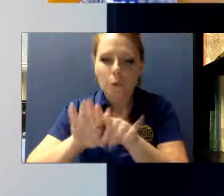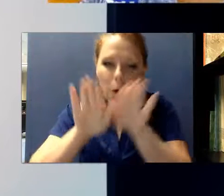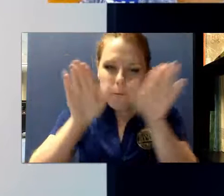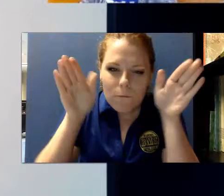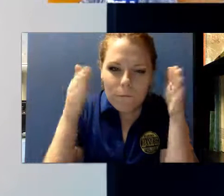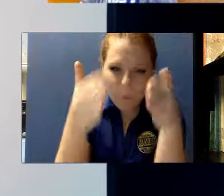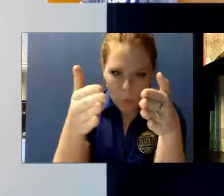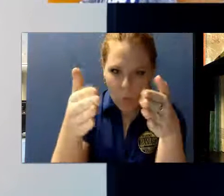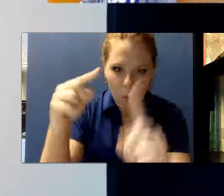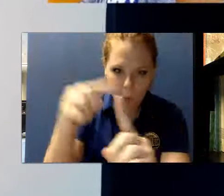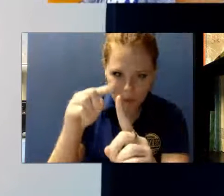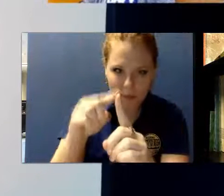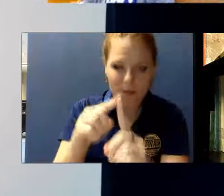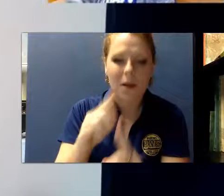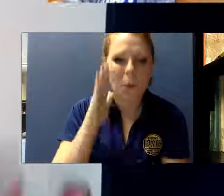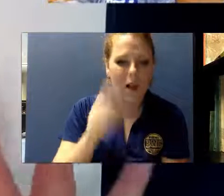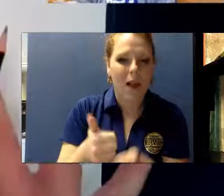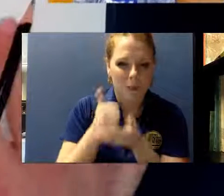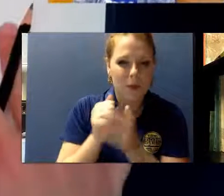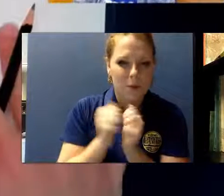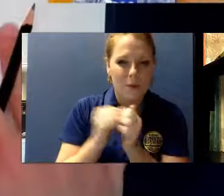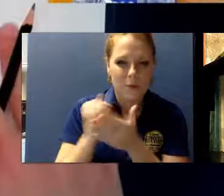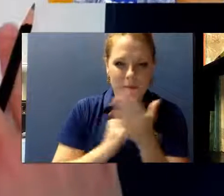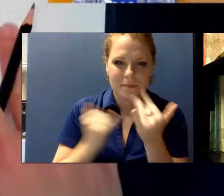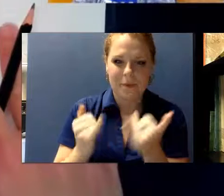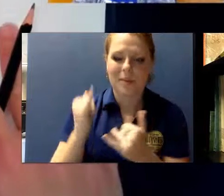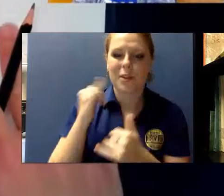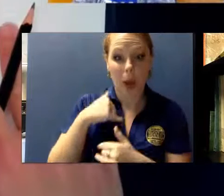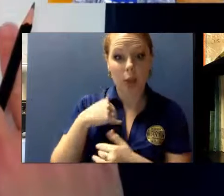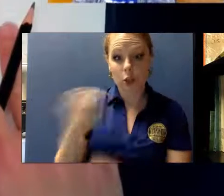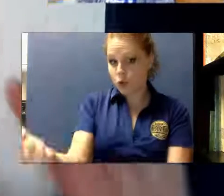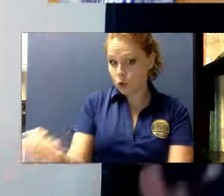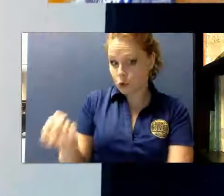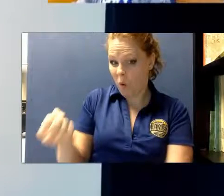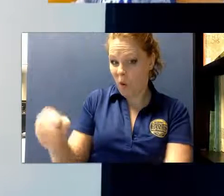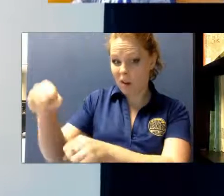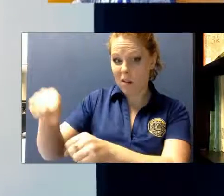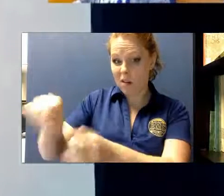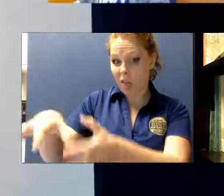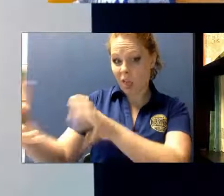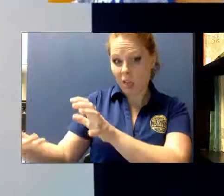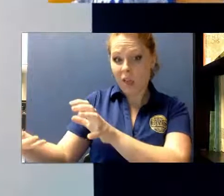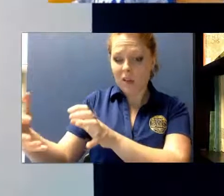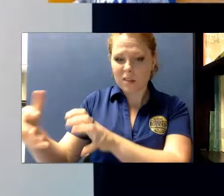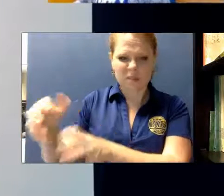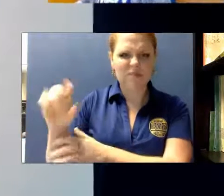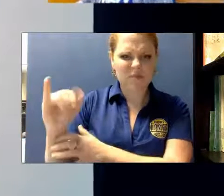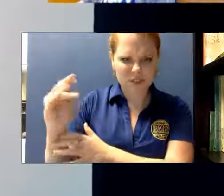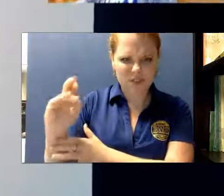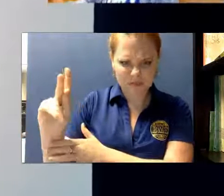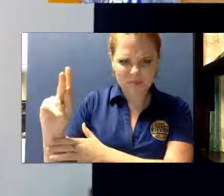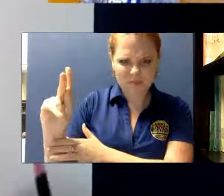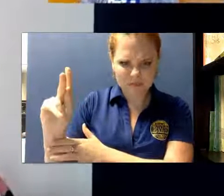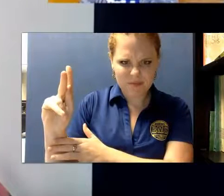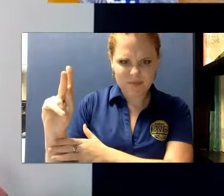our still life drawing. So you've got your junk drawer drawing that you did yesterday. I'm just on the same paper. If you guys